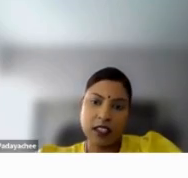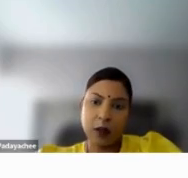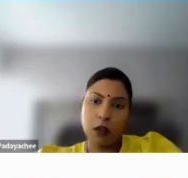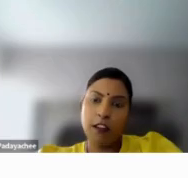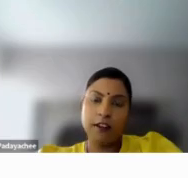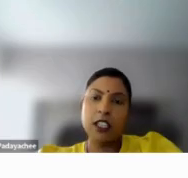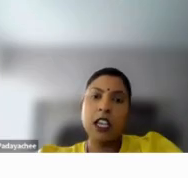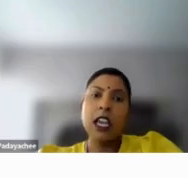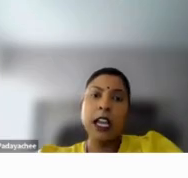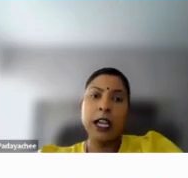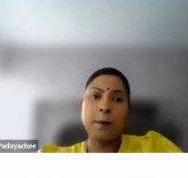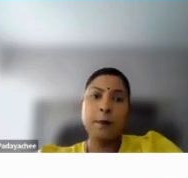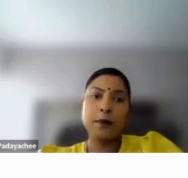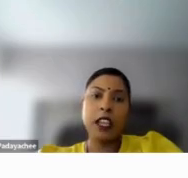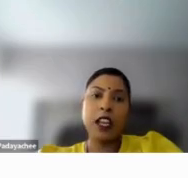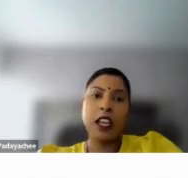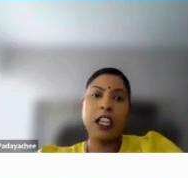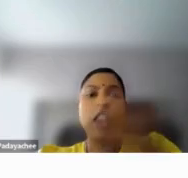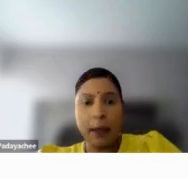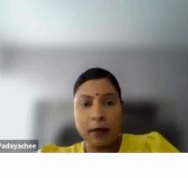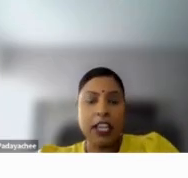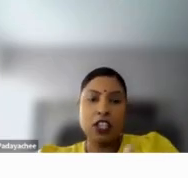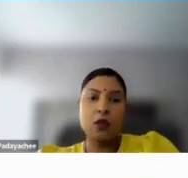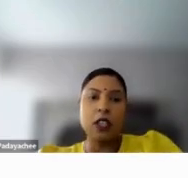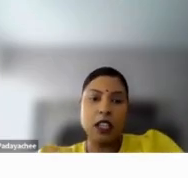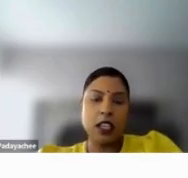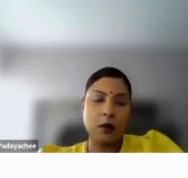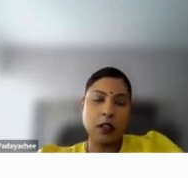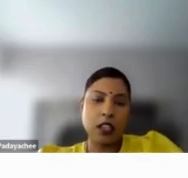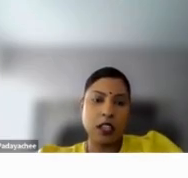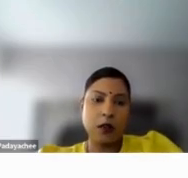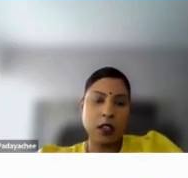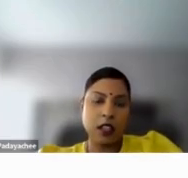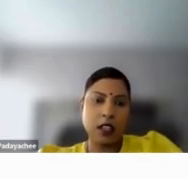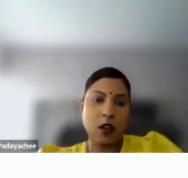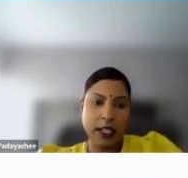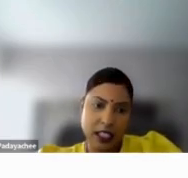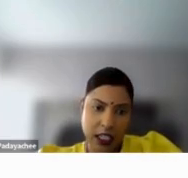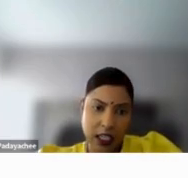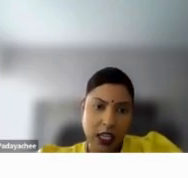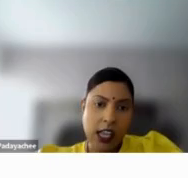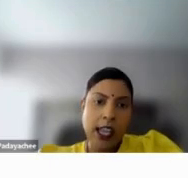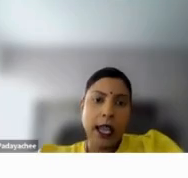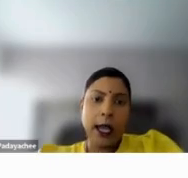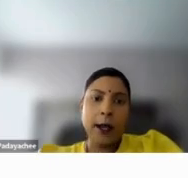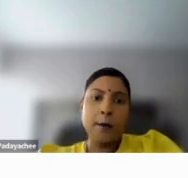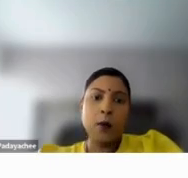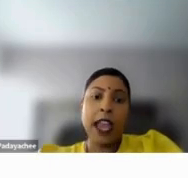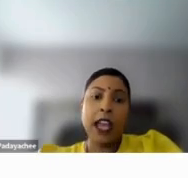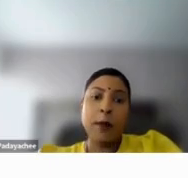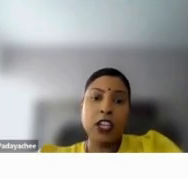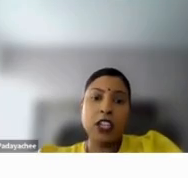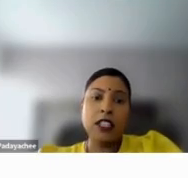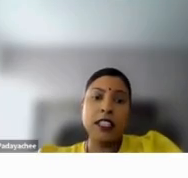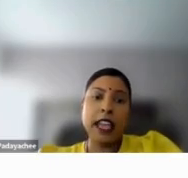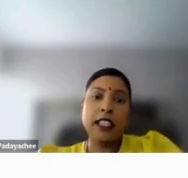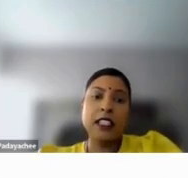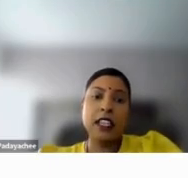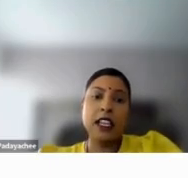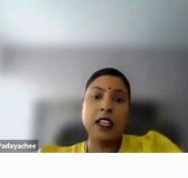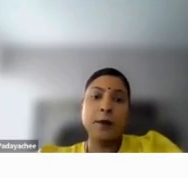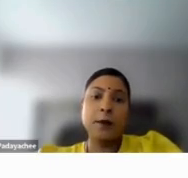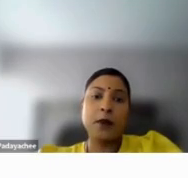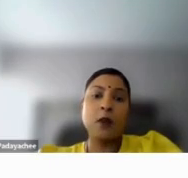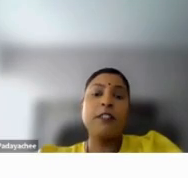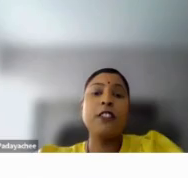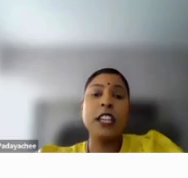support services that were offered in collaboration with the OST. We had patients